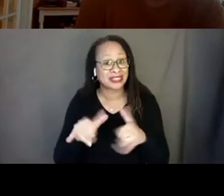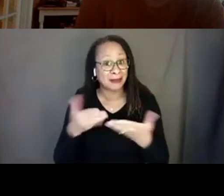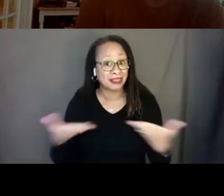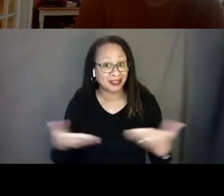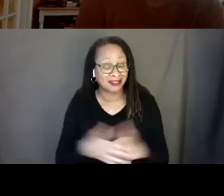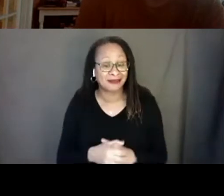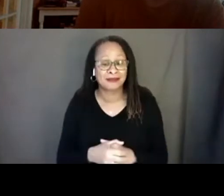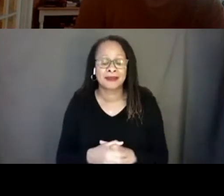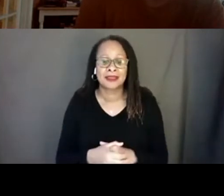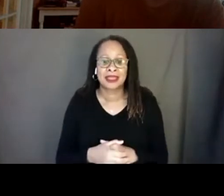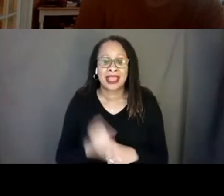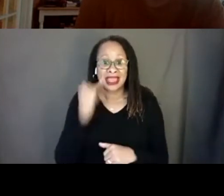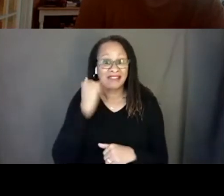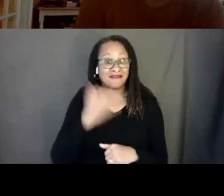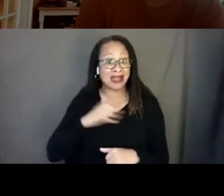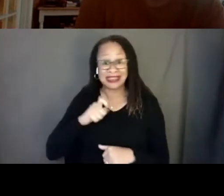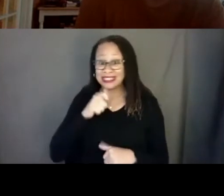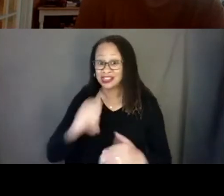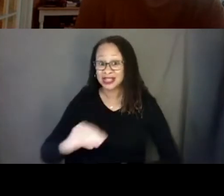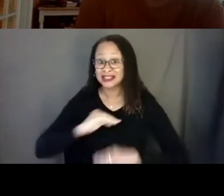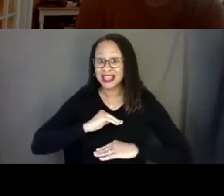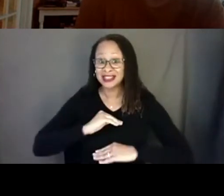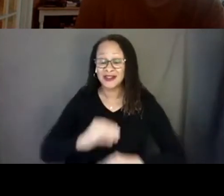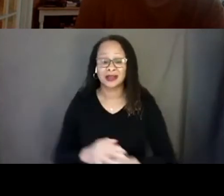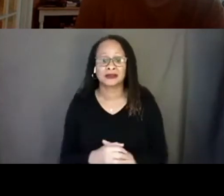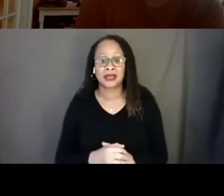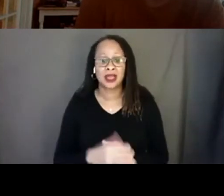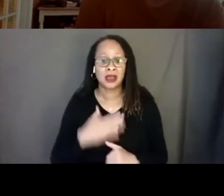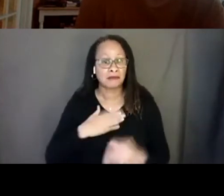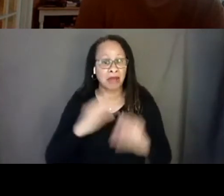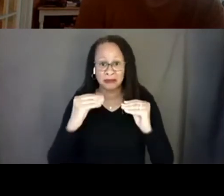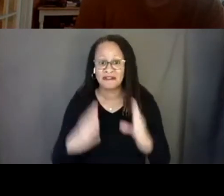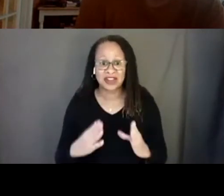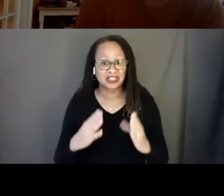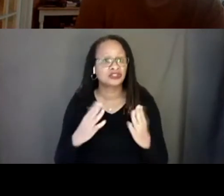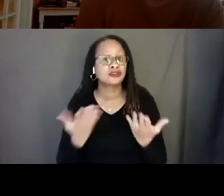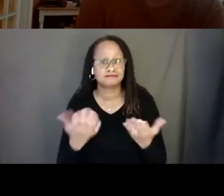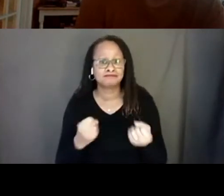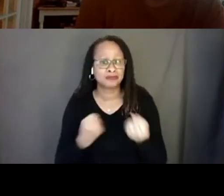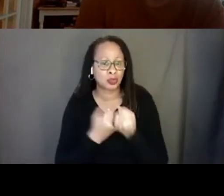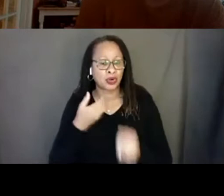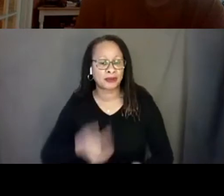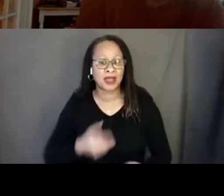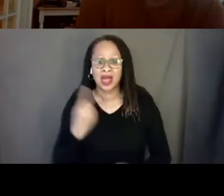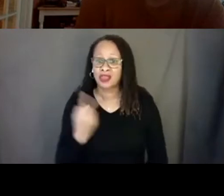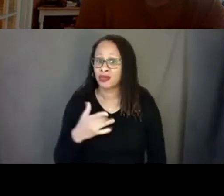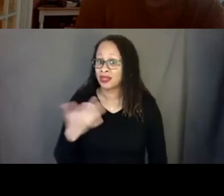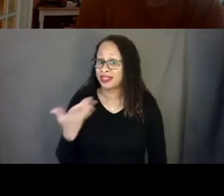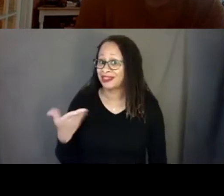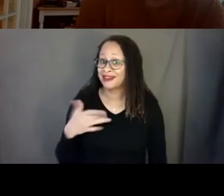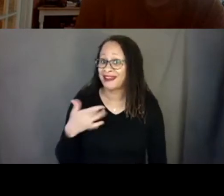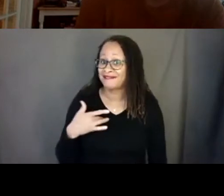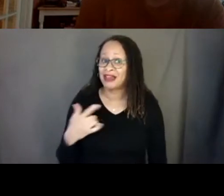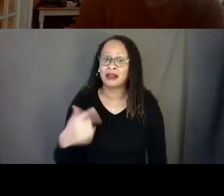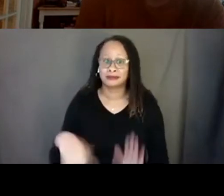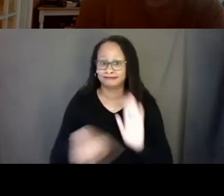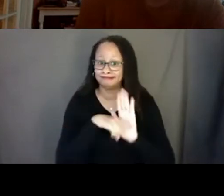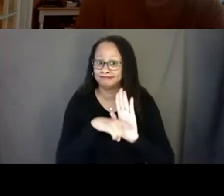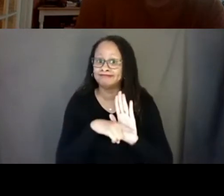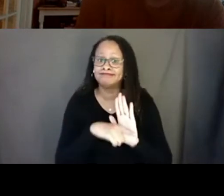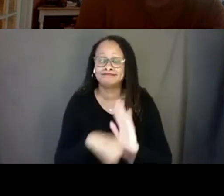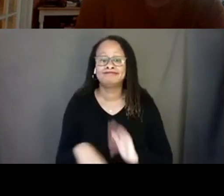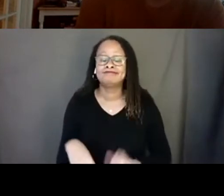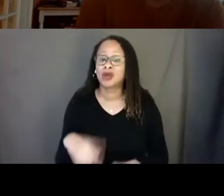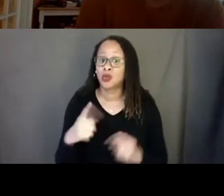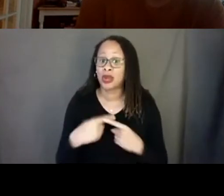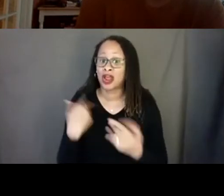know, my needs weren't being met. But my professor supported me. The only thing that I felt that I was at a disadvantage when I first